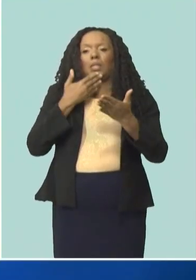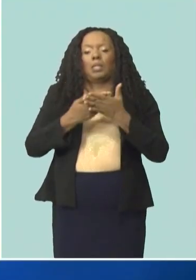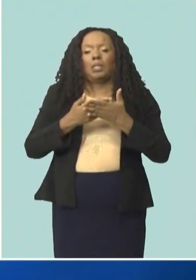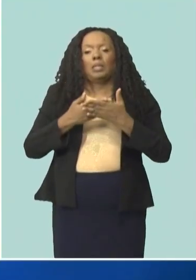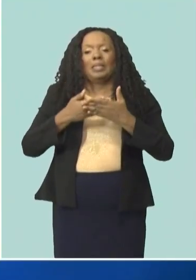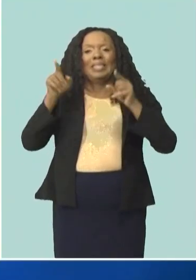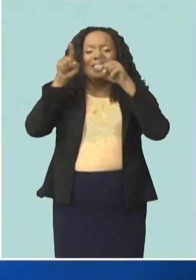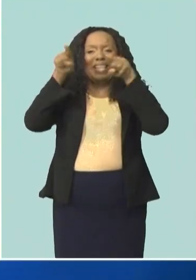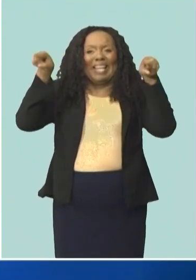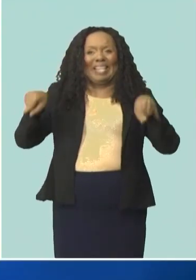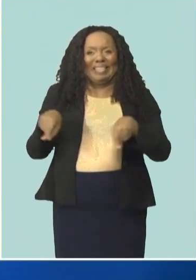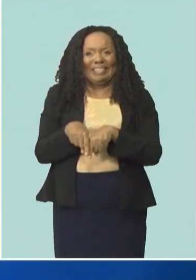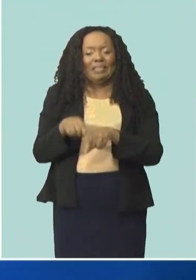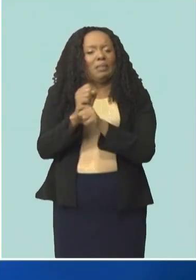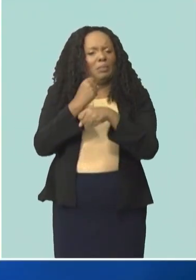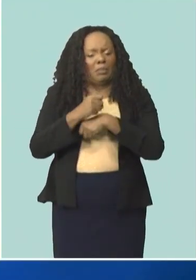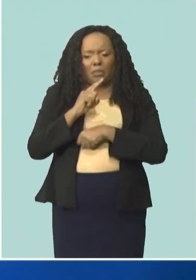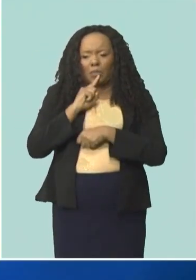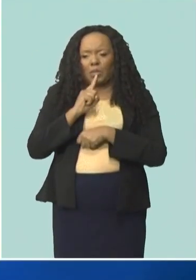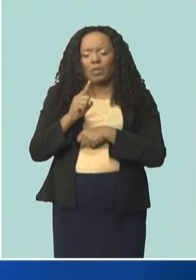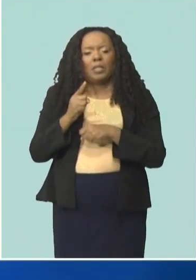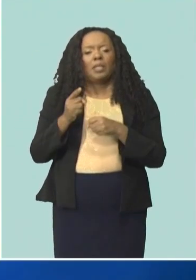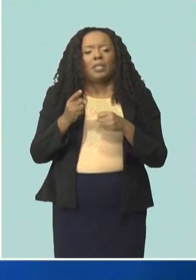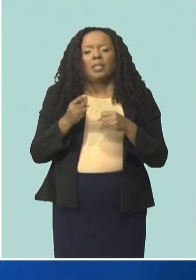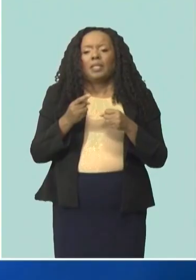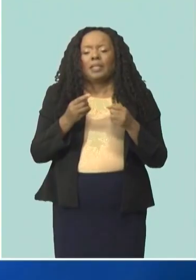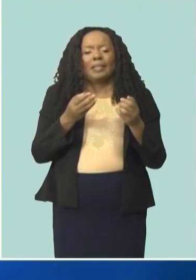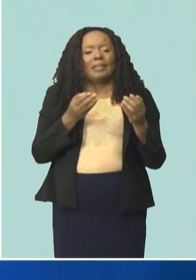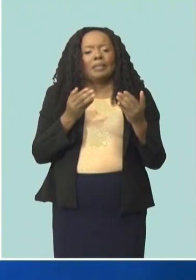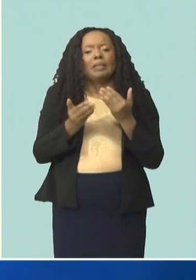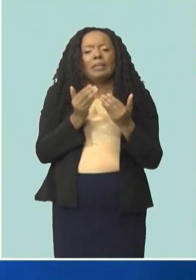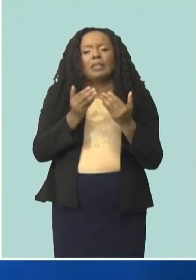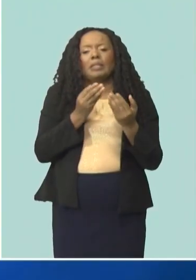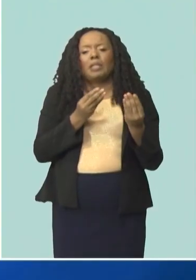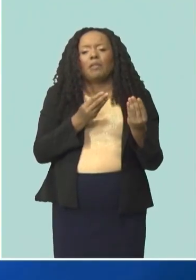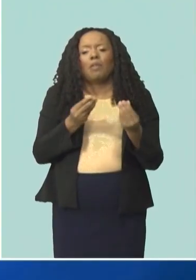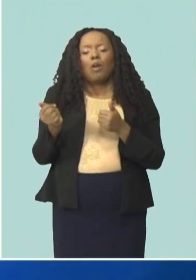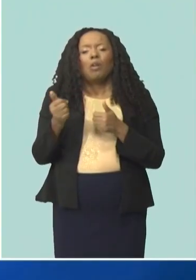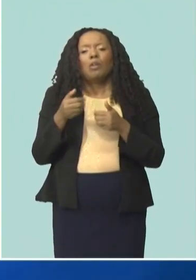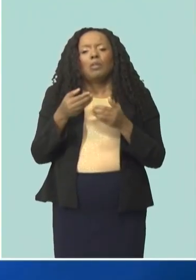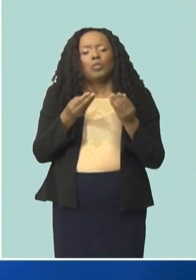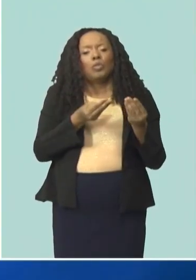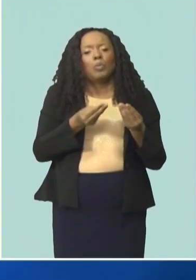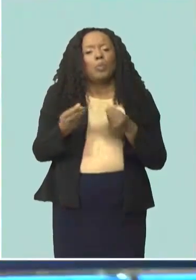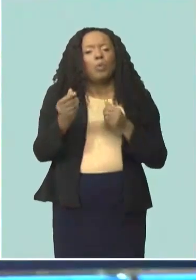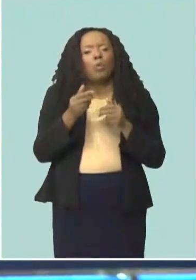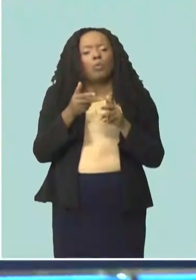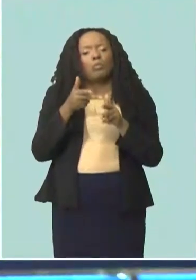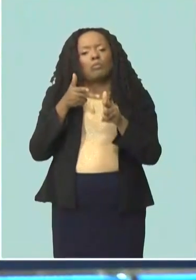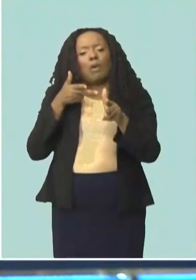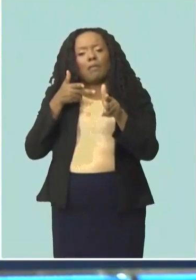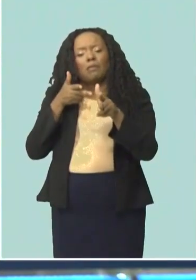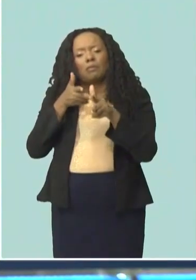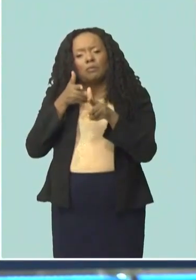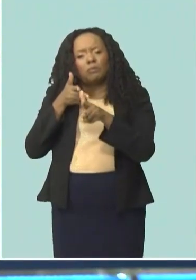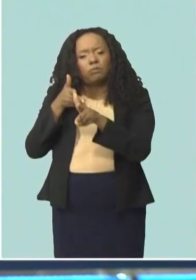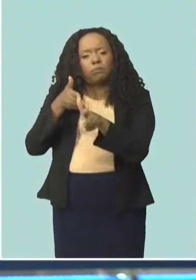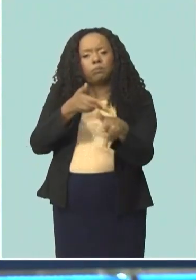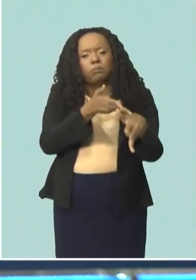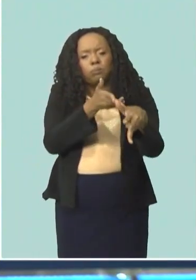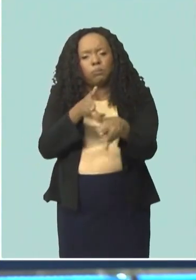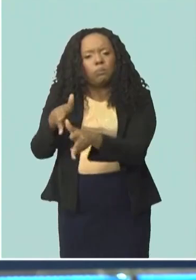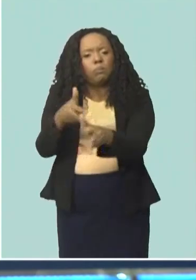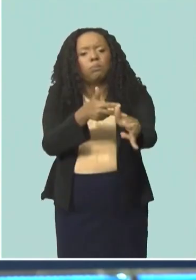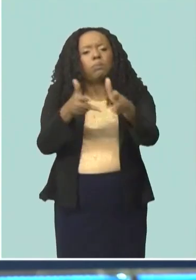markings to facilitate a free flow of traffic through Bridgetown during this period. The traffic